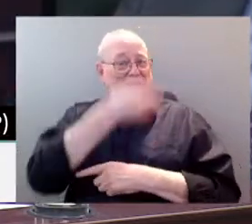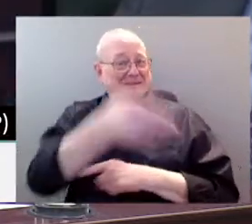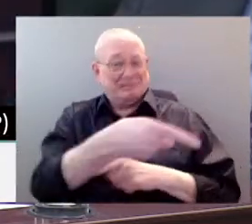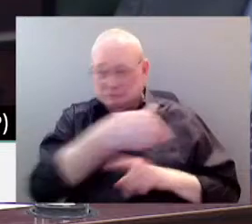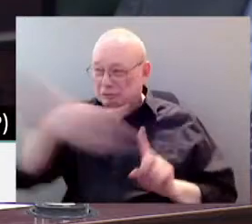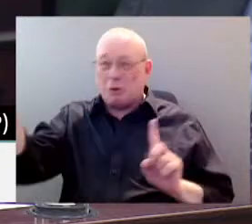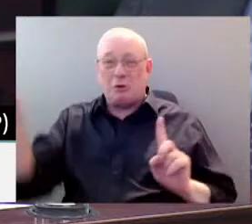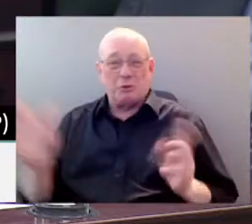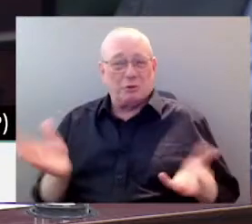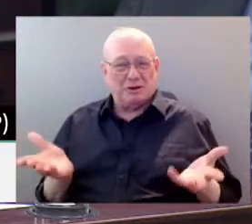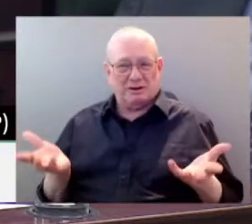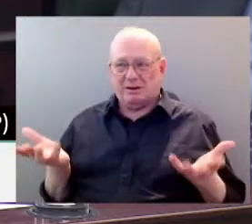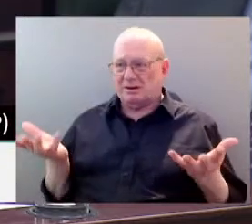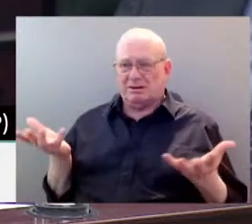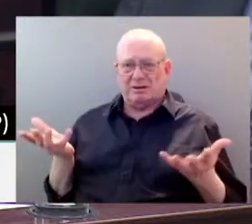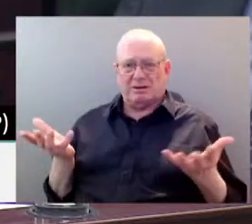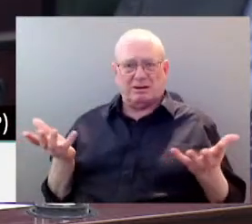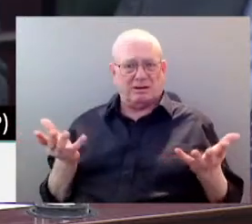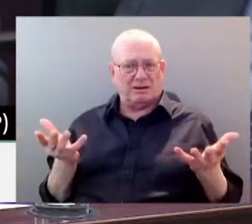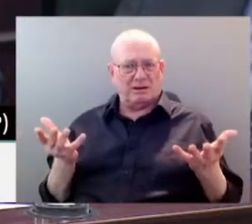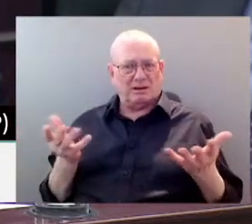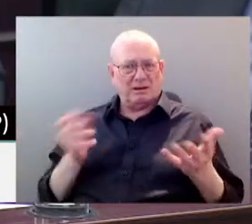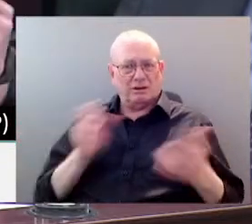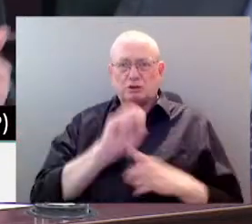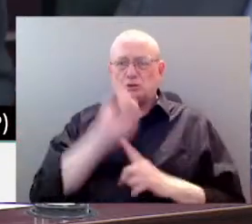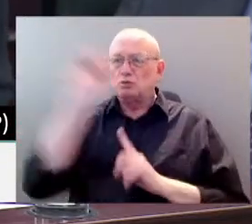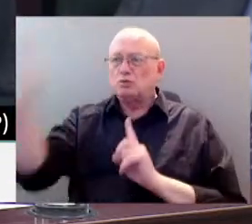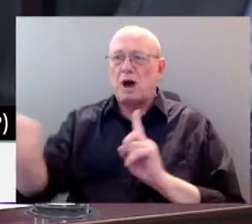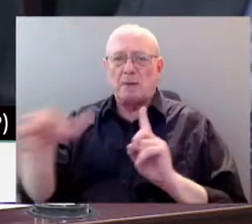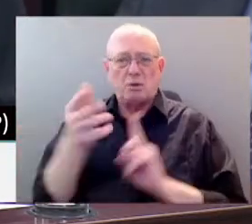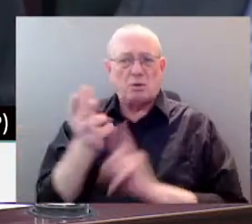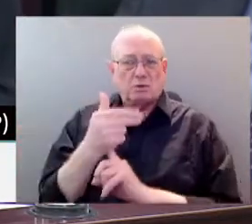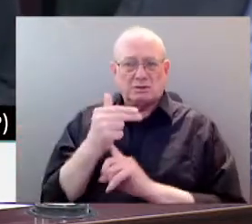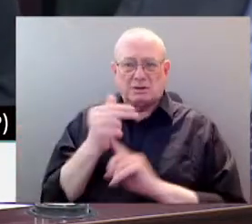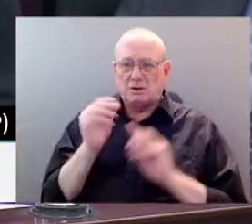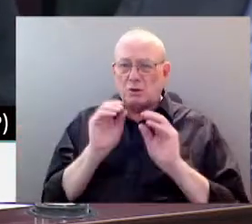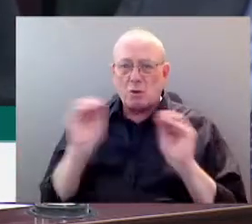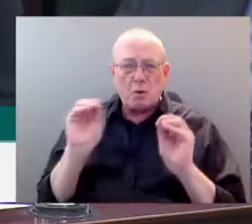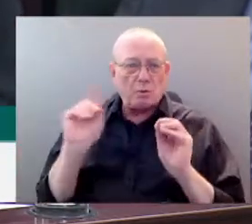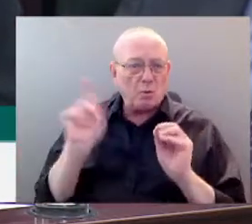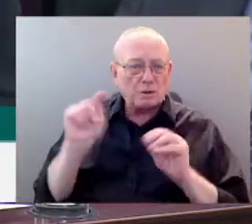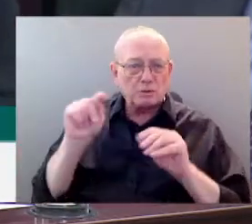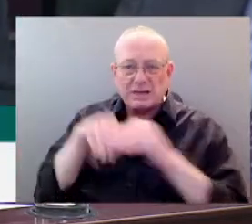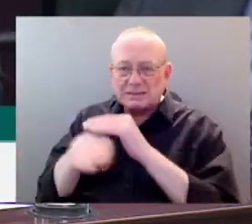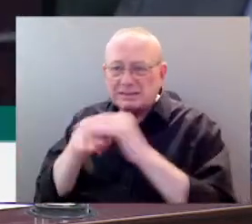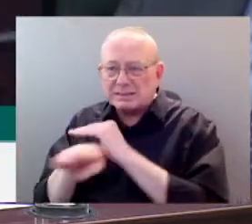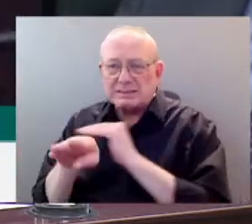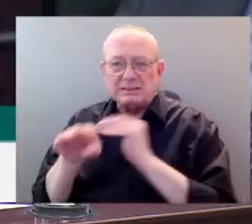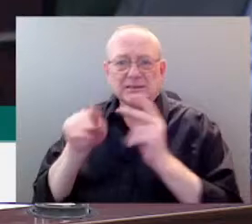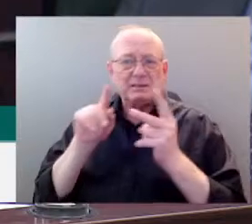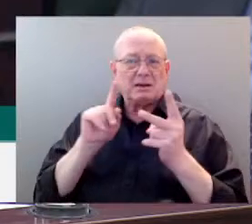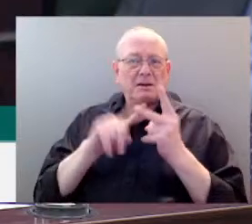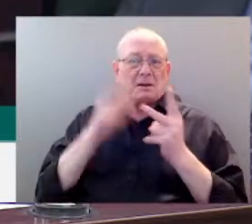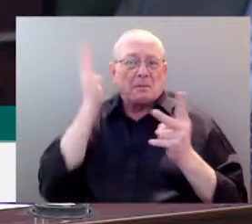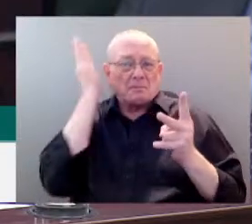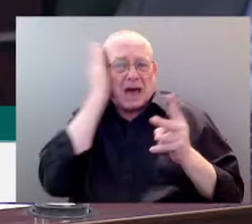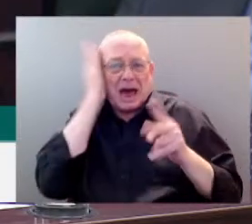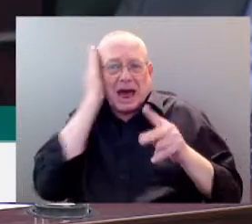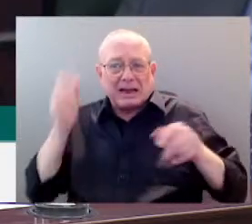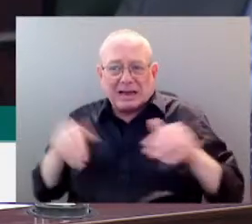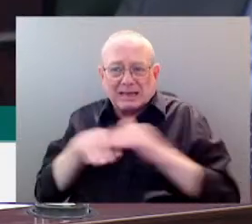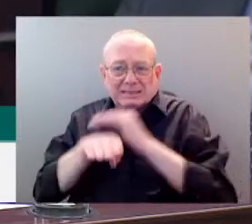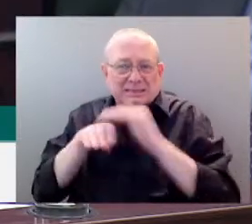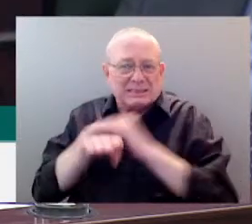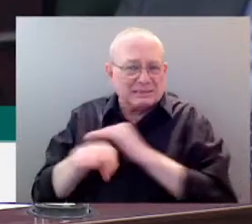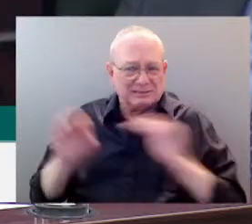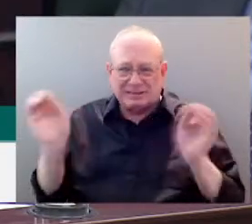roadside Motel without an accessible washroom or bed and given fast food last week the Health Minister claimed that this scenario was